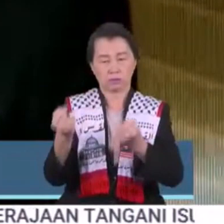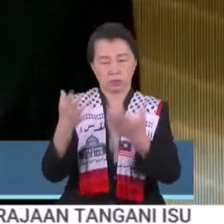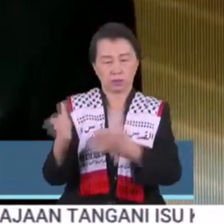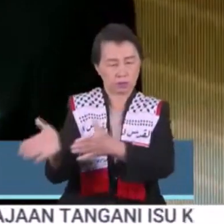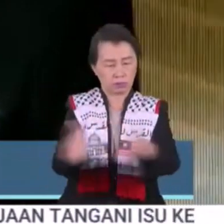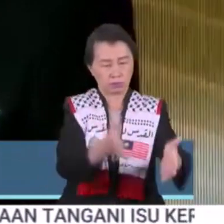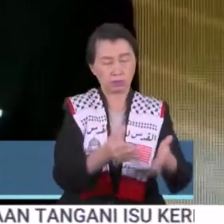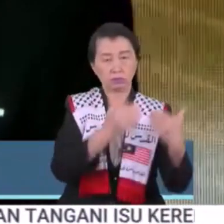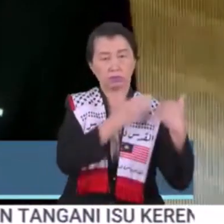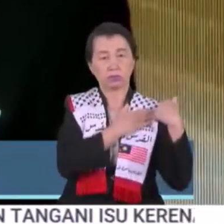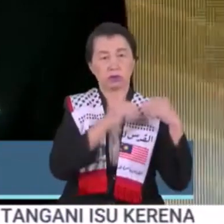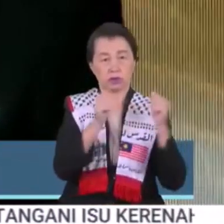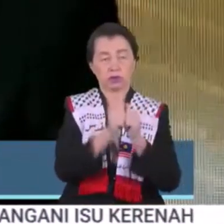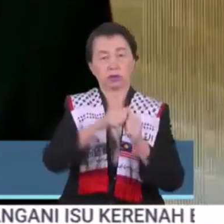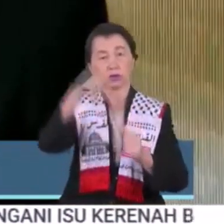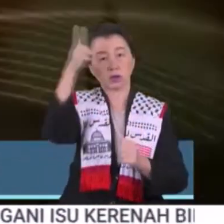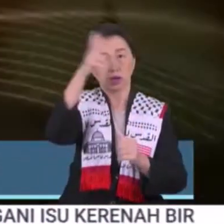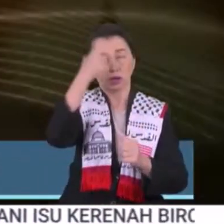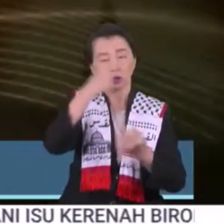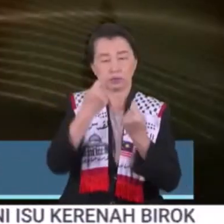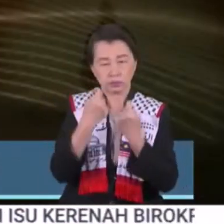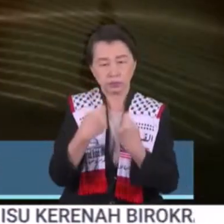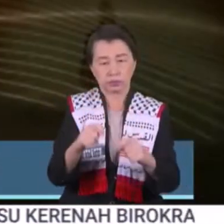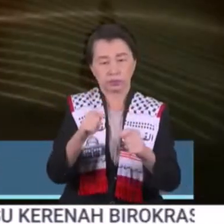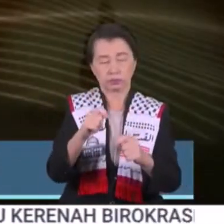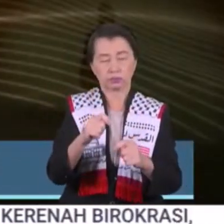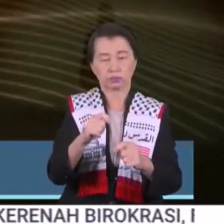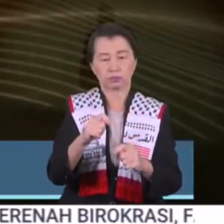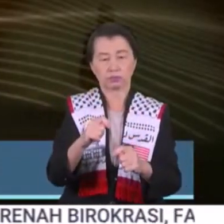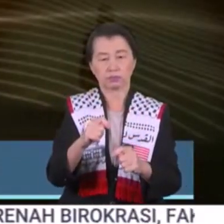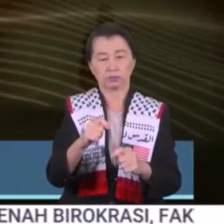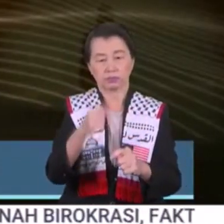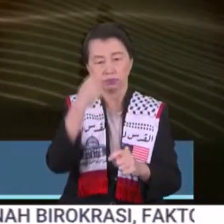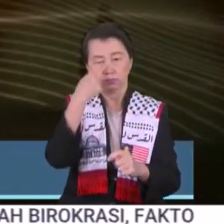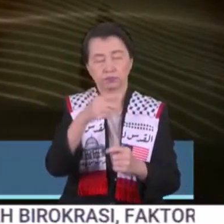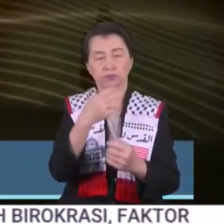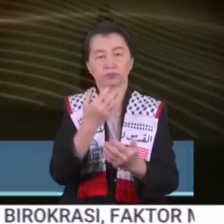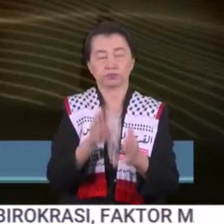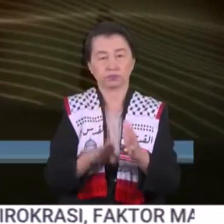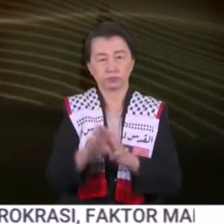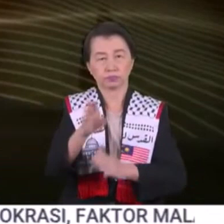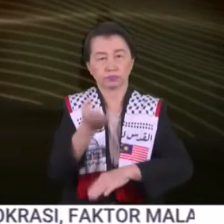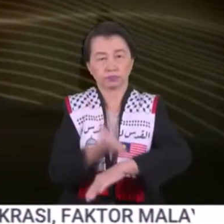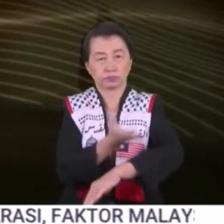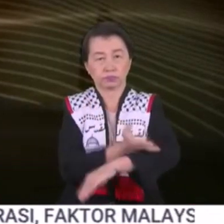together with governments to try and resuscitate the economy.